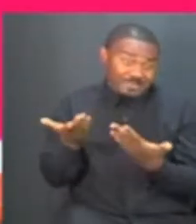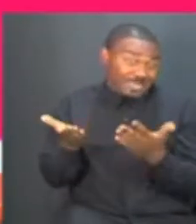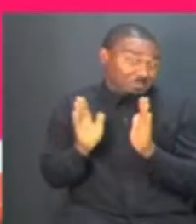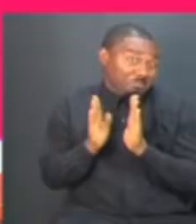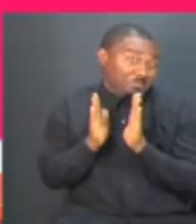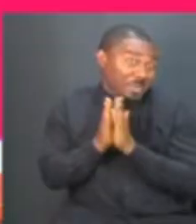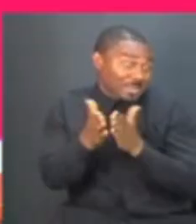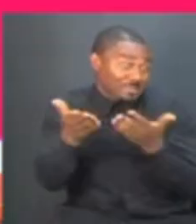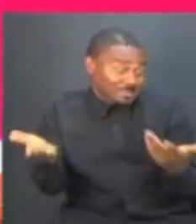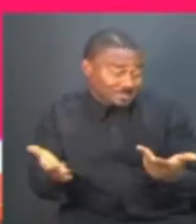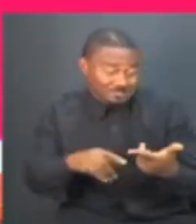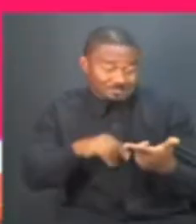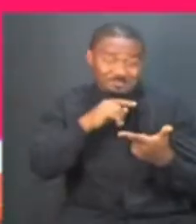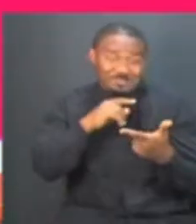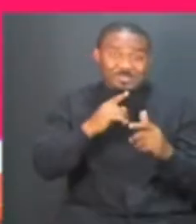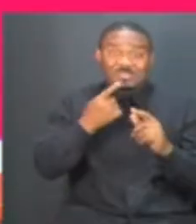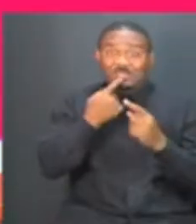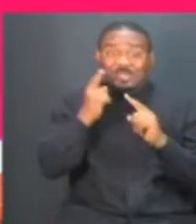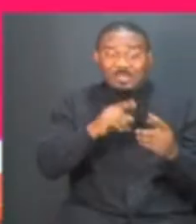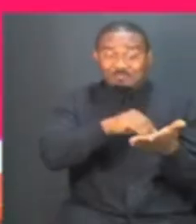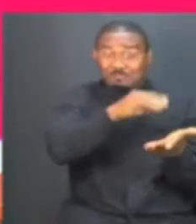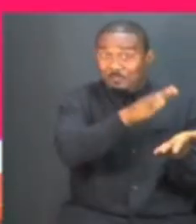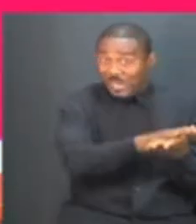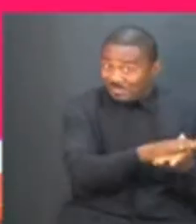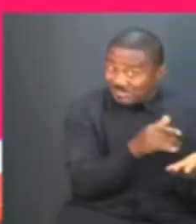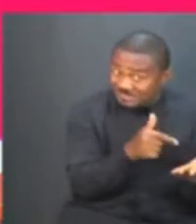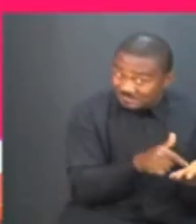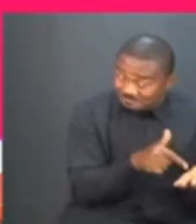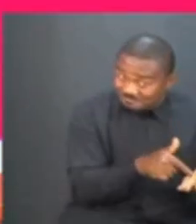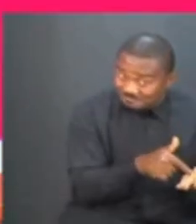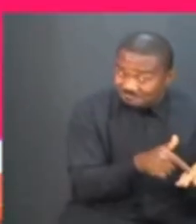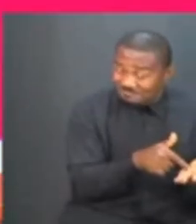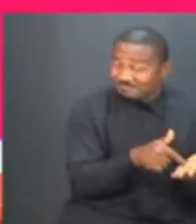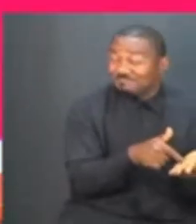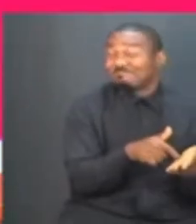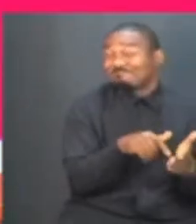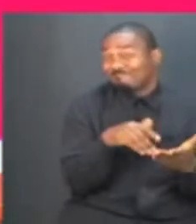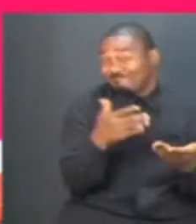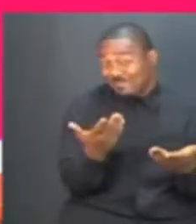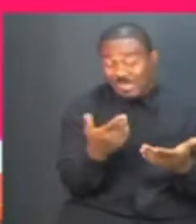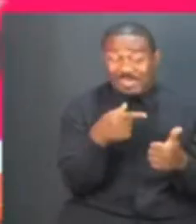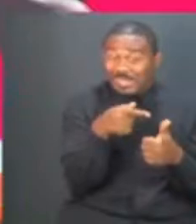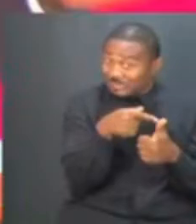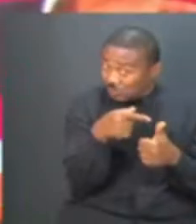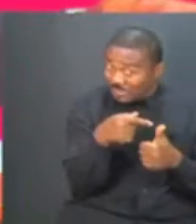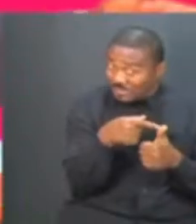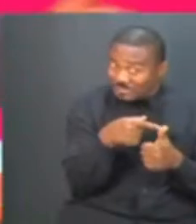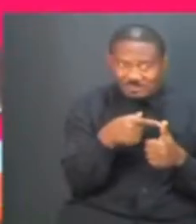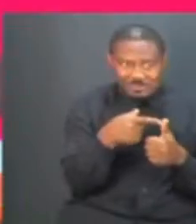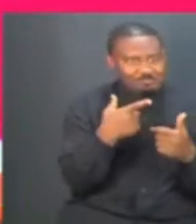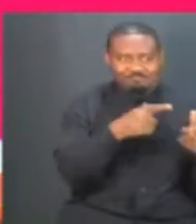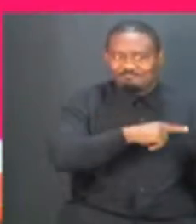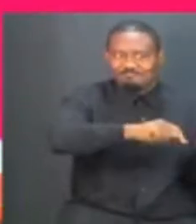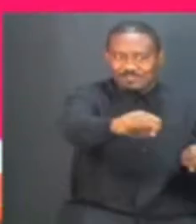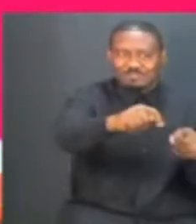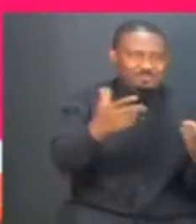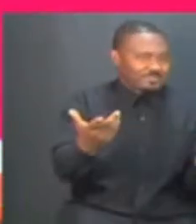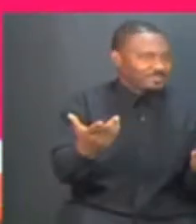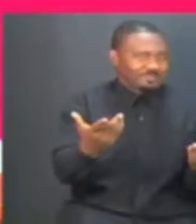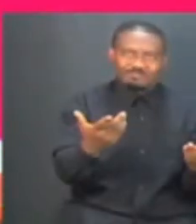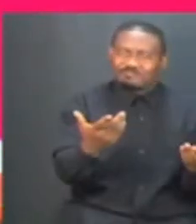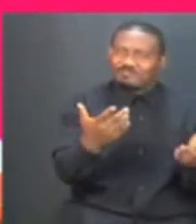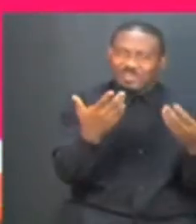asked, and then the answer published in the other paper should be transmitted to the